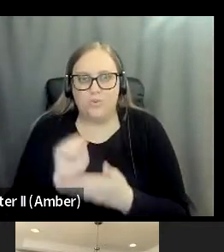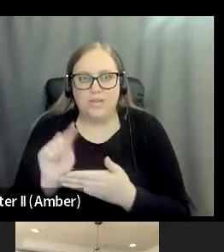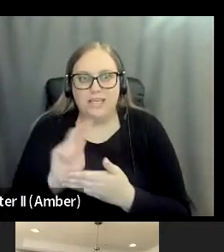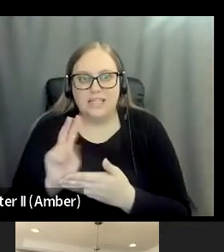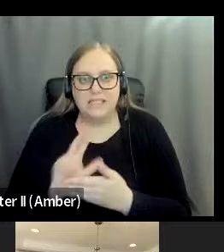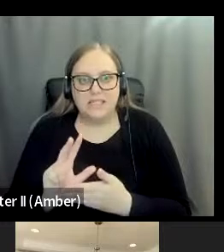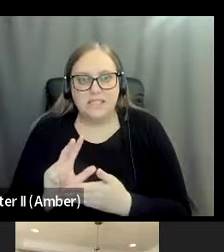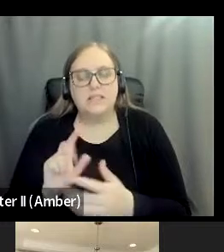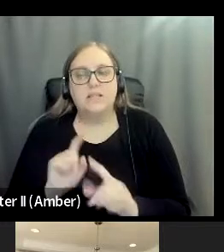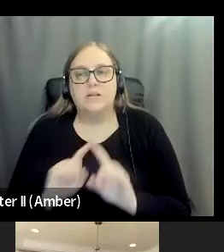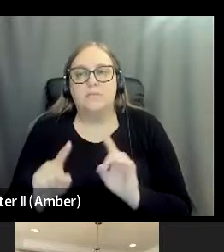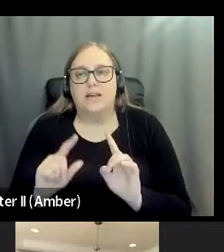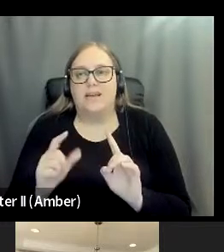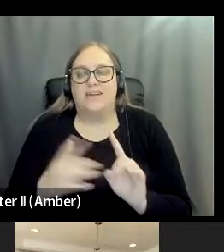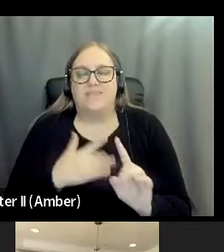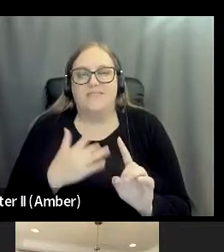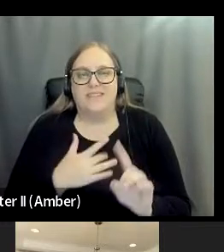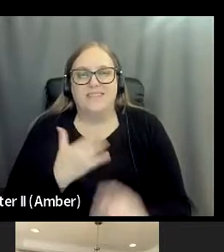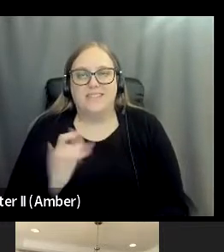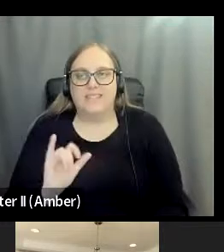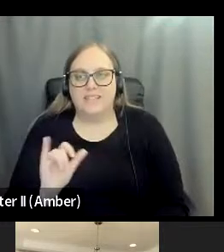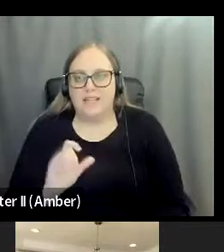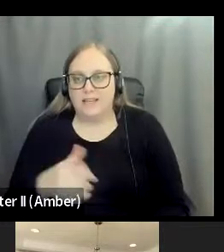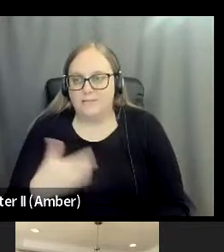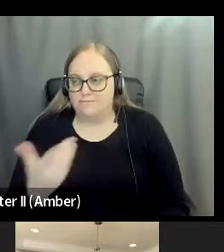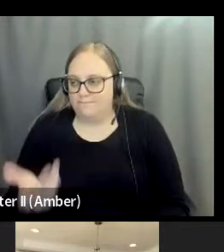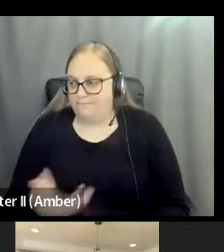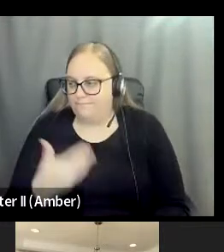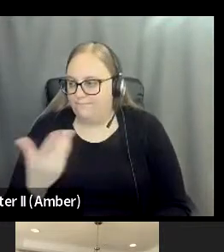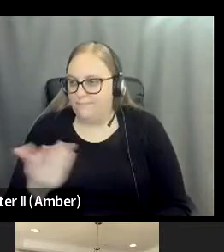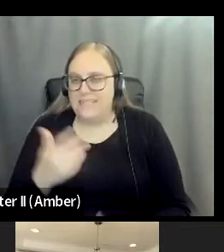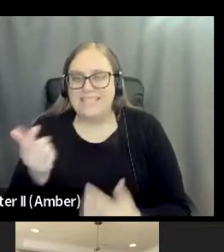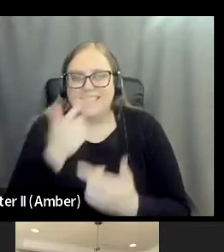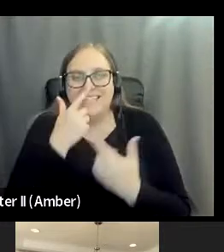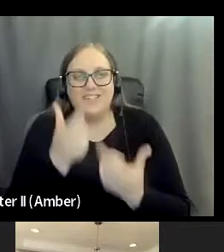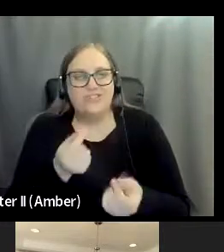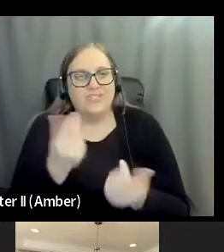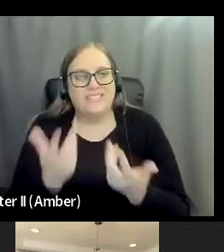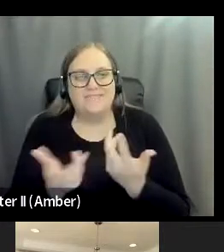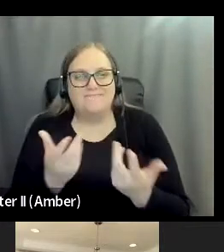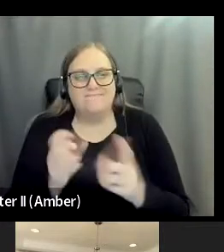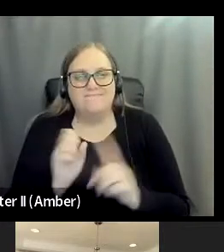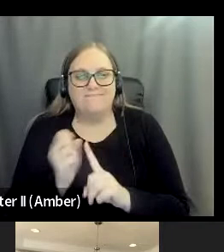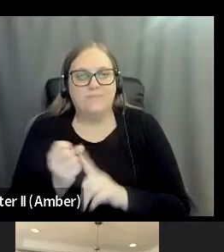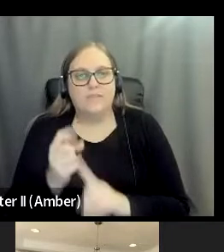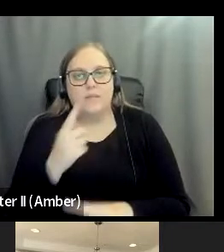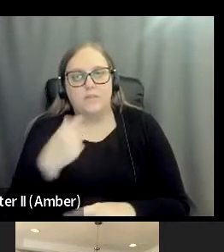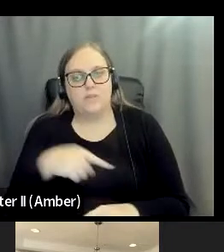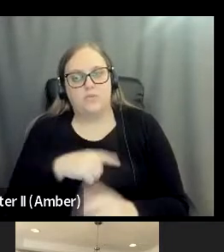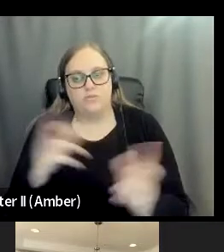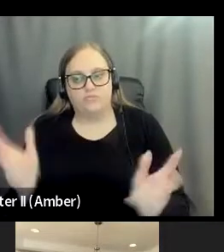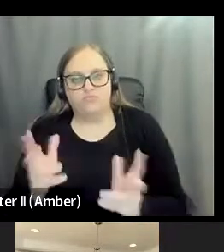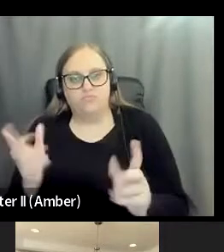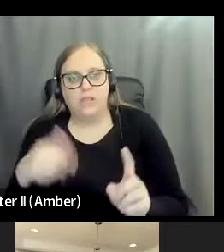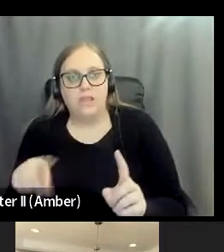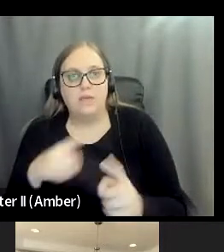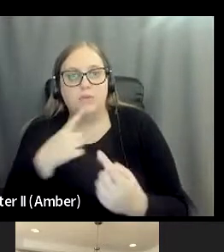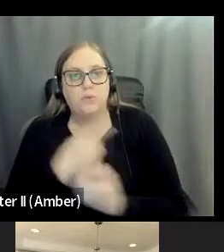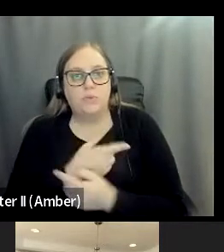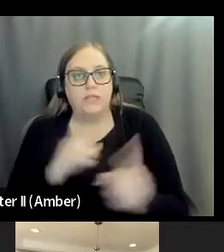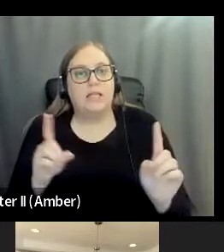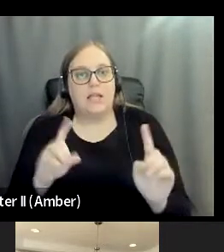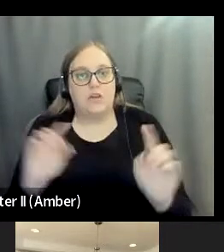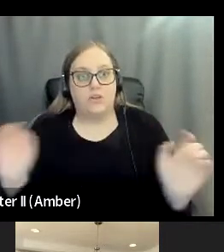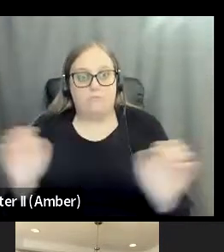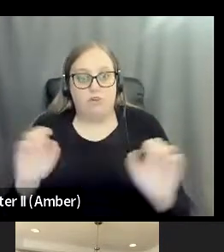And it feels like it's an interesting dynamic because we urge them to declare